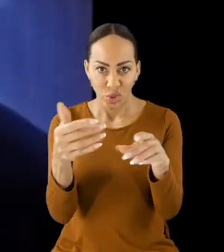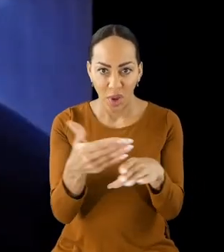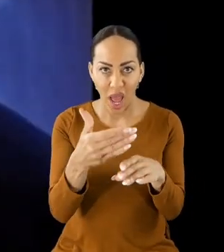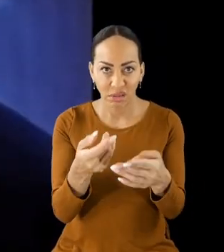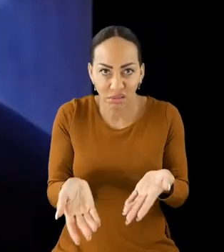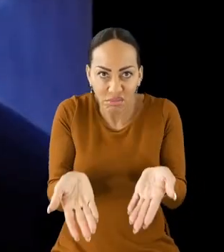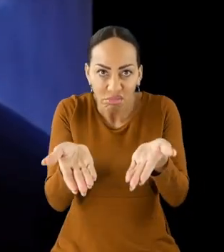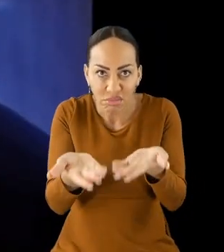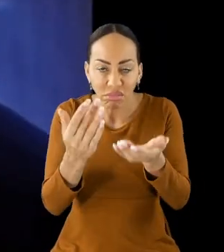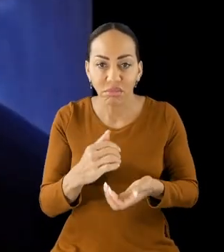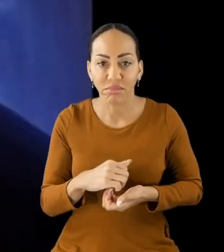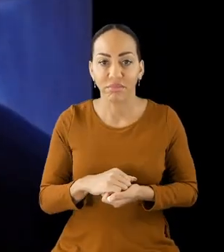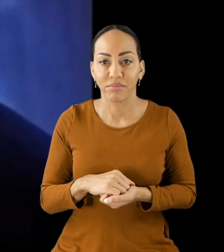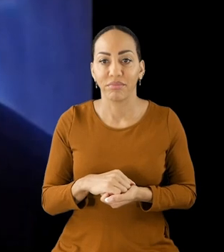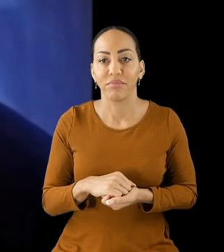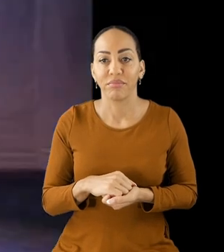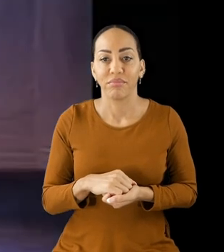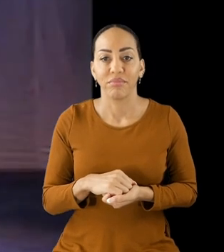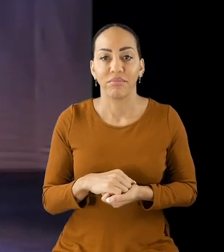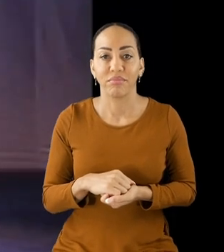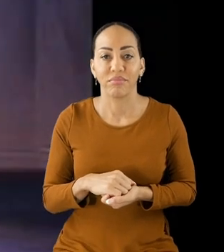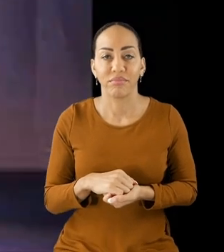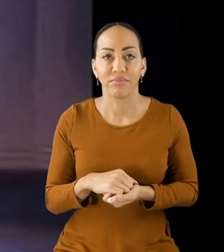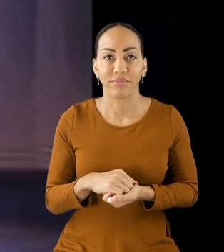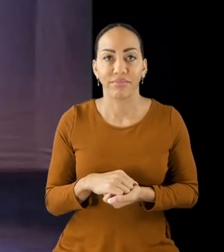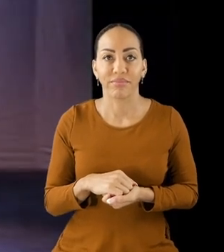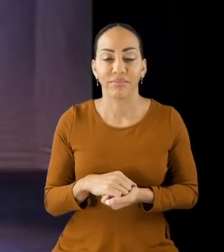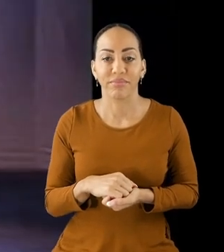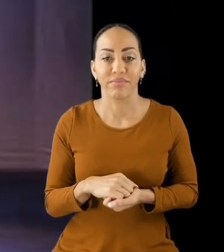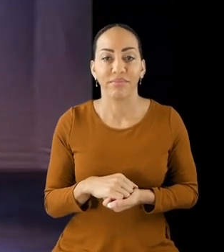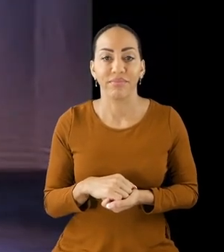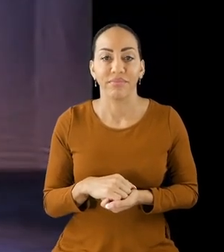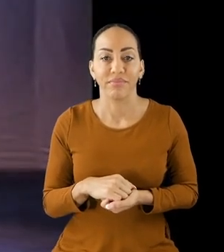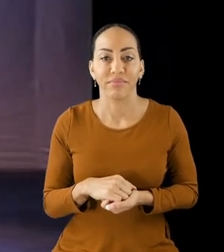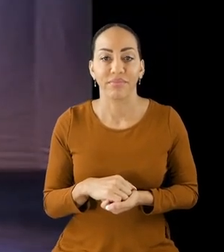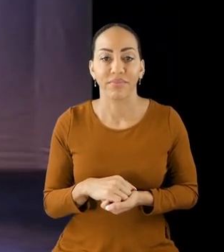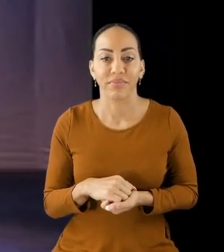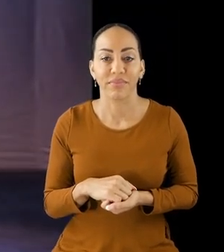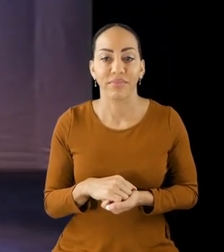This was the world's stupidest man. That suggestion was being sick.